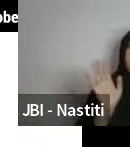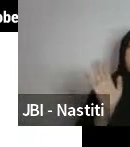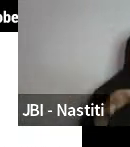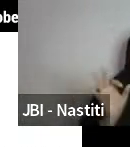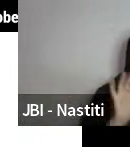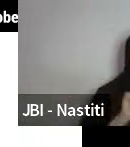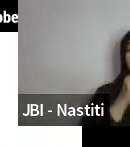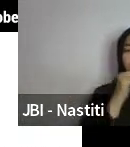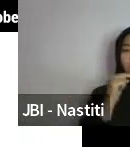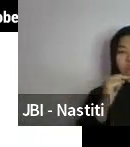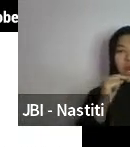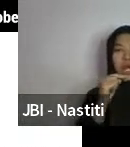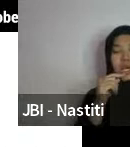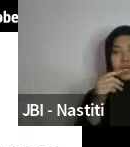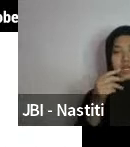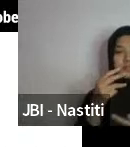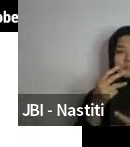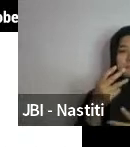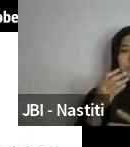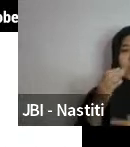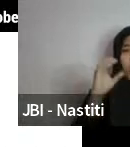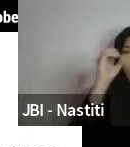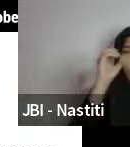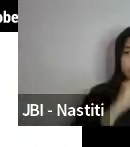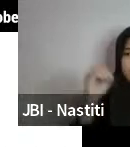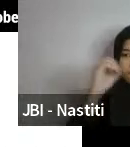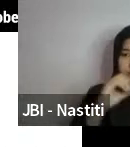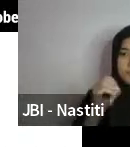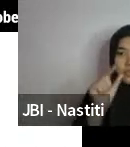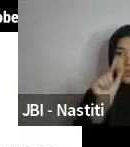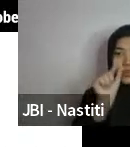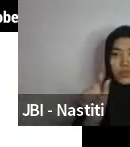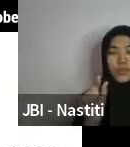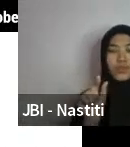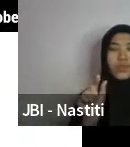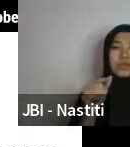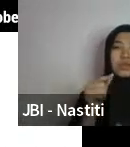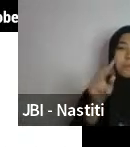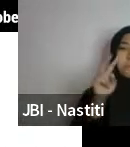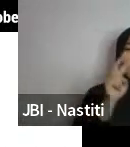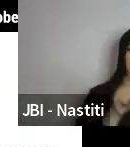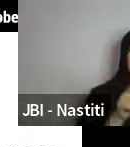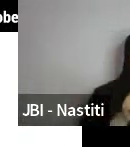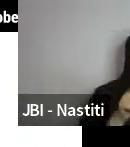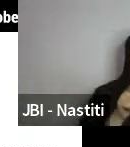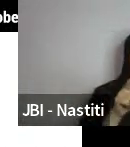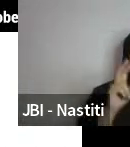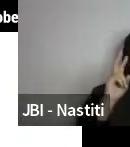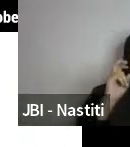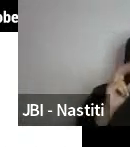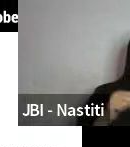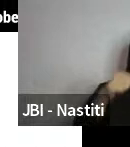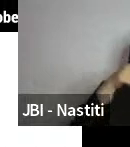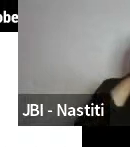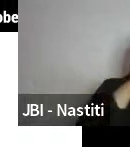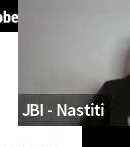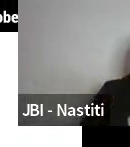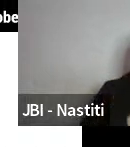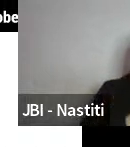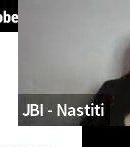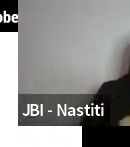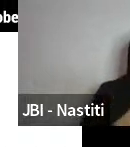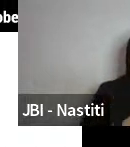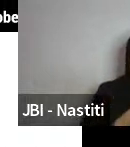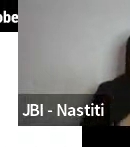this was usually related to, again, difficulty with being able to communicate about those symptoms. And as a result, patients